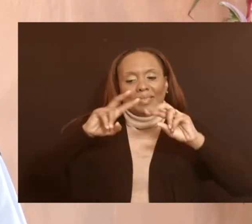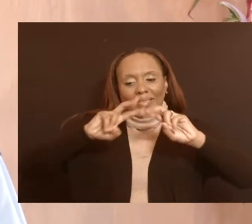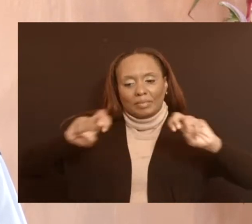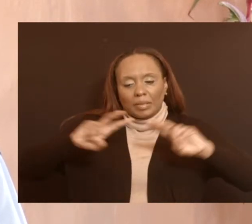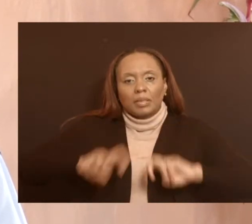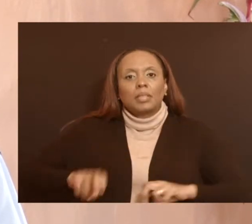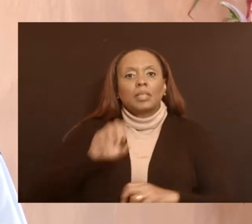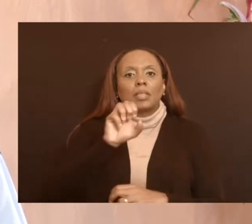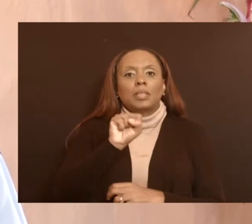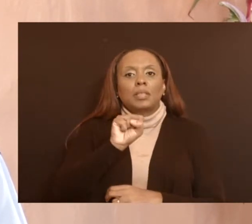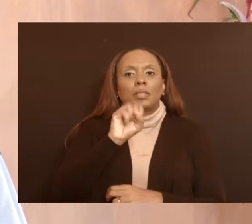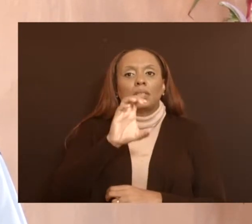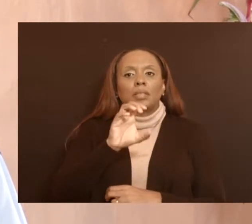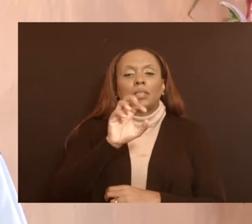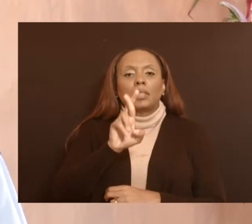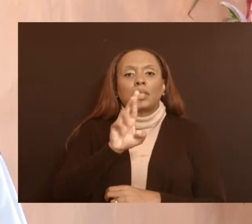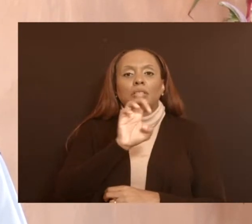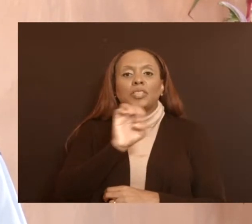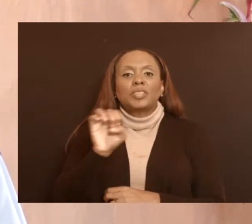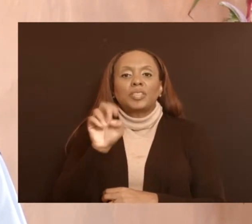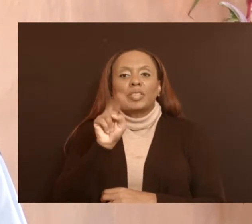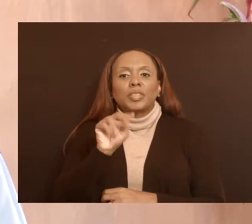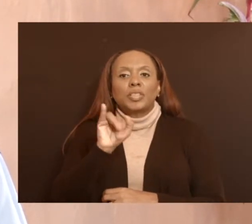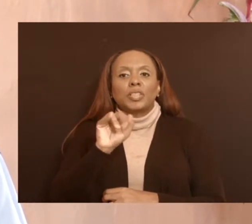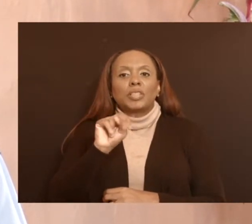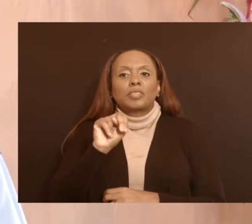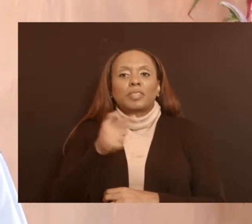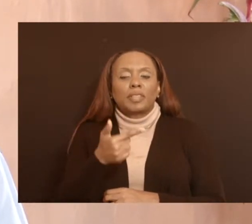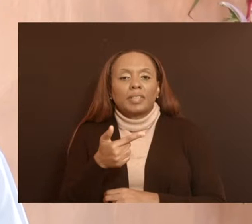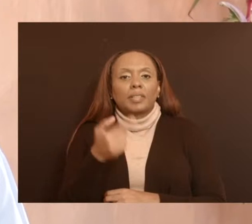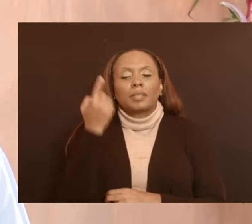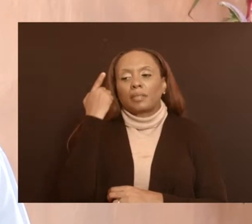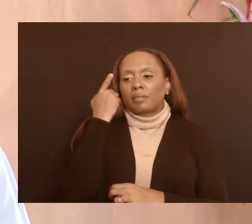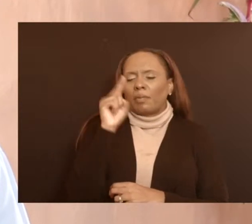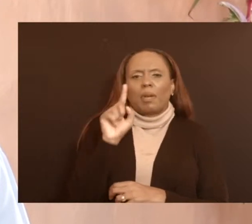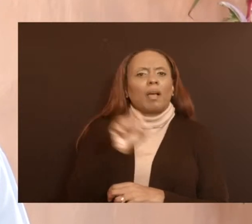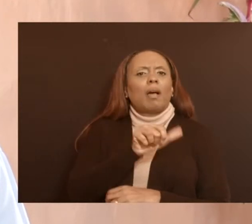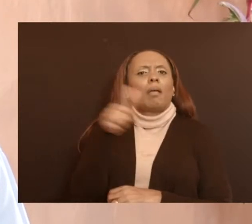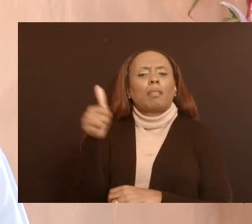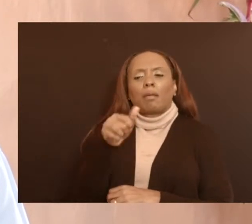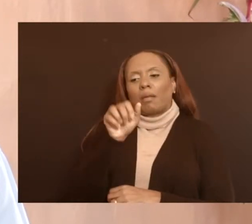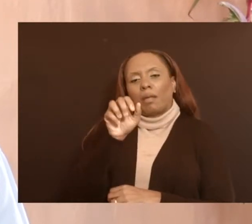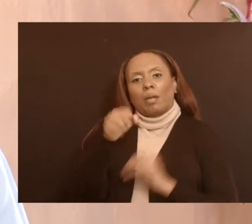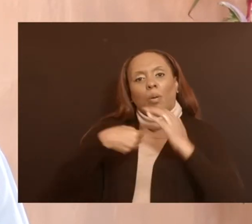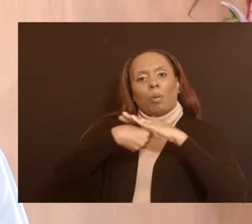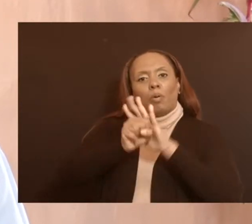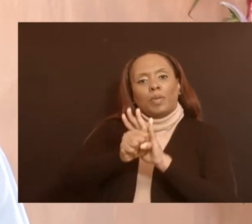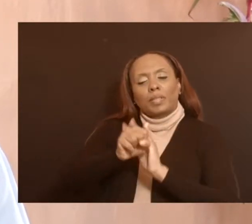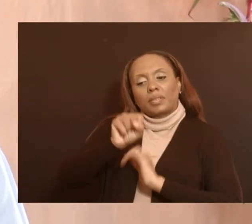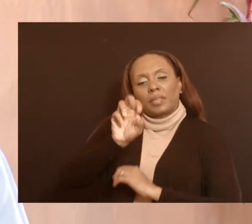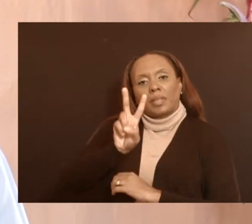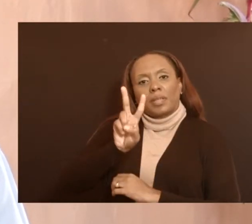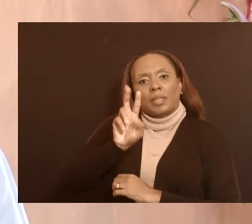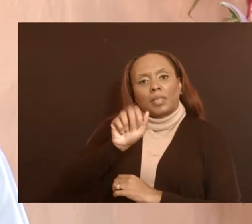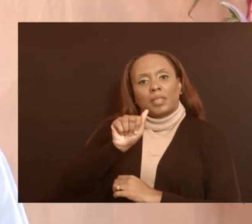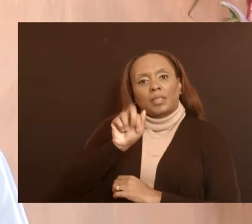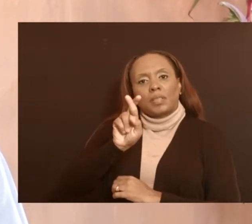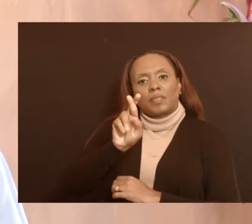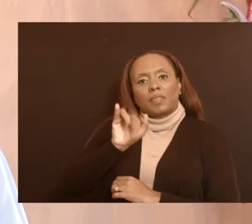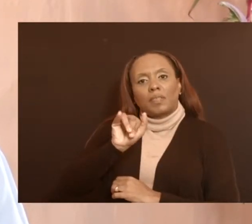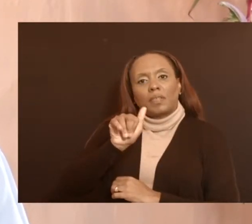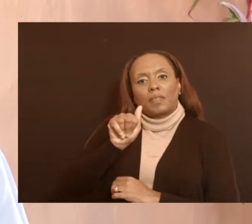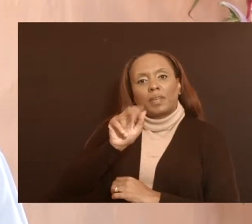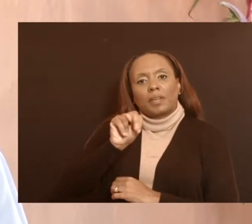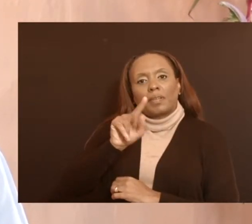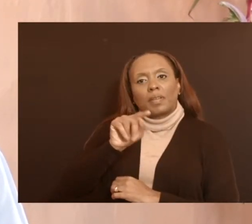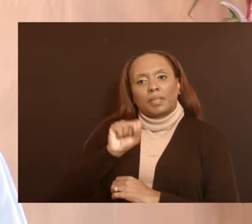variants. It started first of all with the Alpha variant, and we would have received some primers from the Pan American